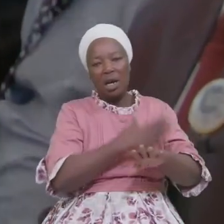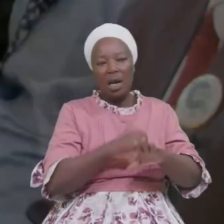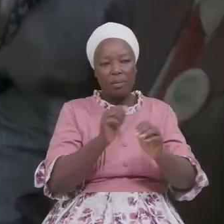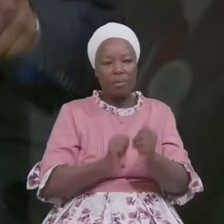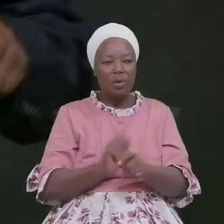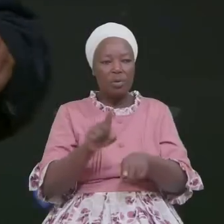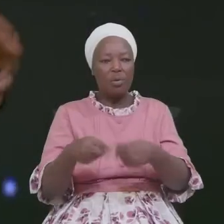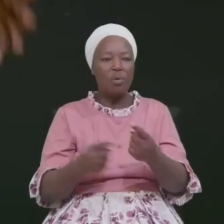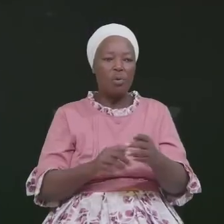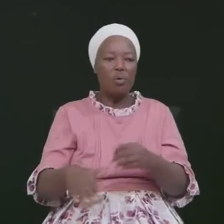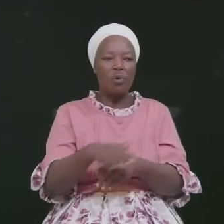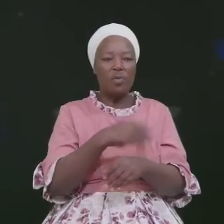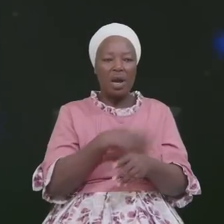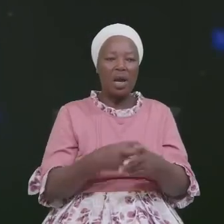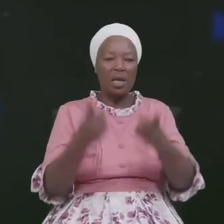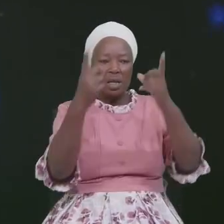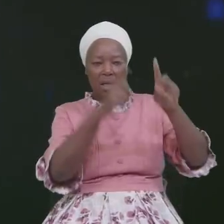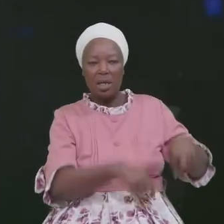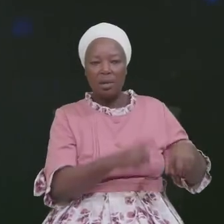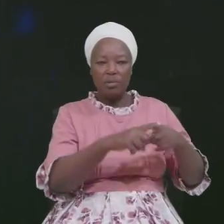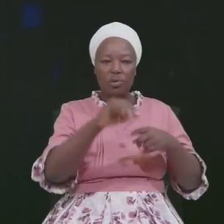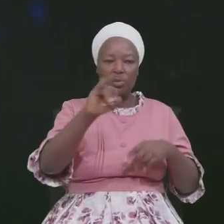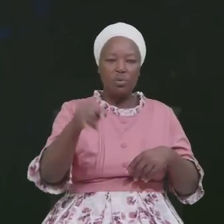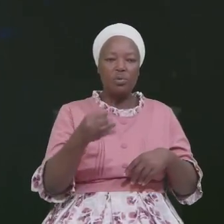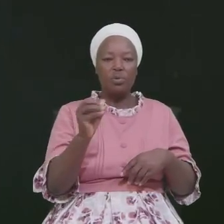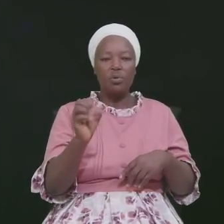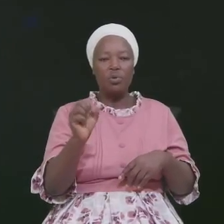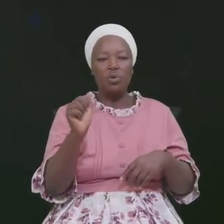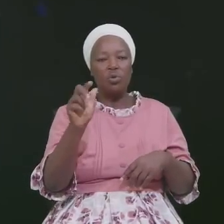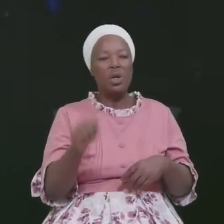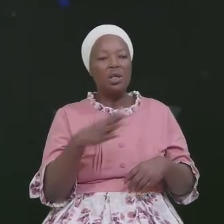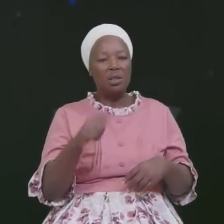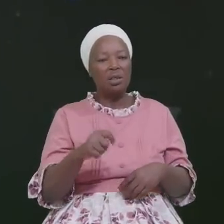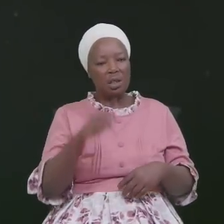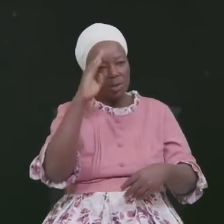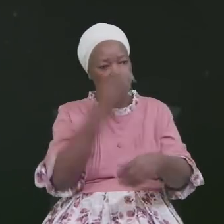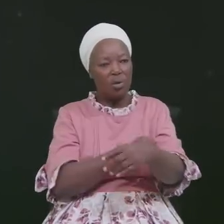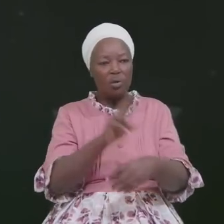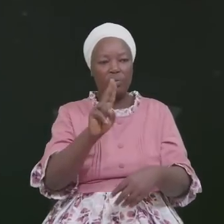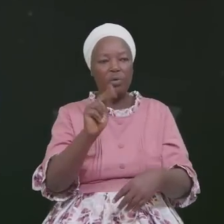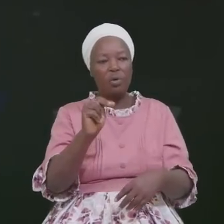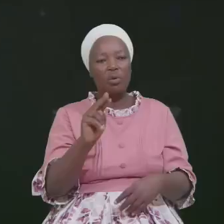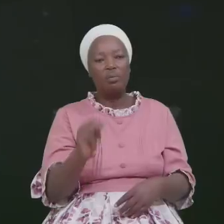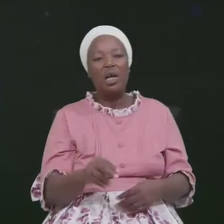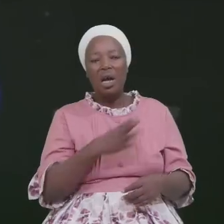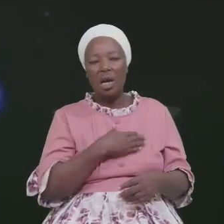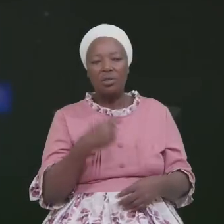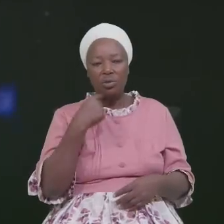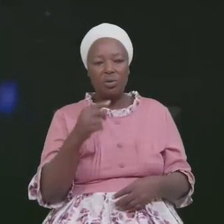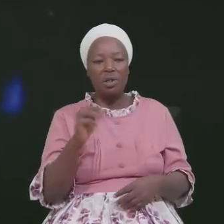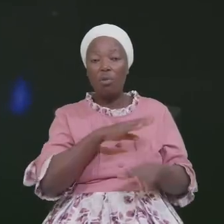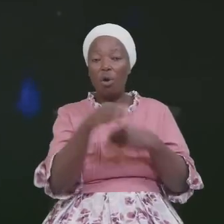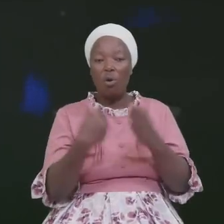and came to Joshua, the son of Nun, and told him all things